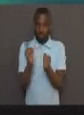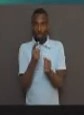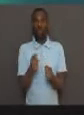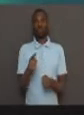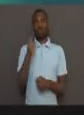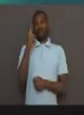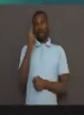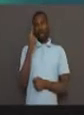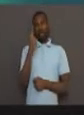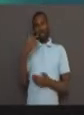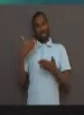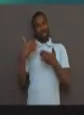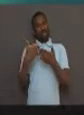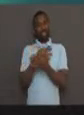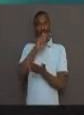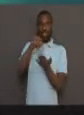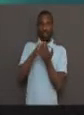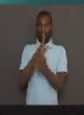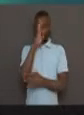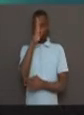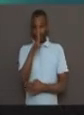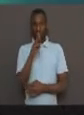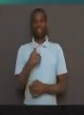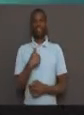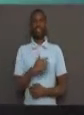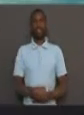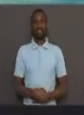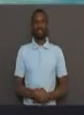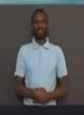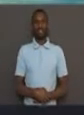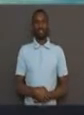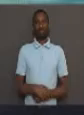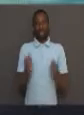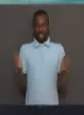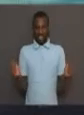fused together to form a new nuclide.